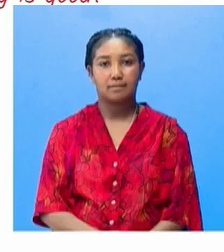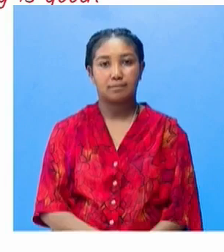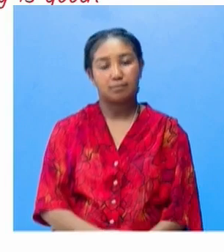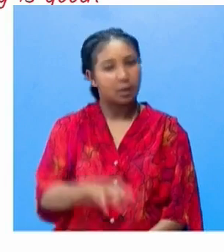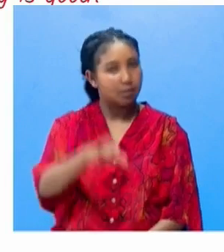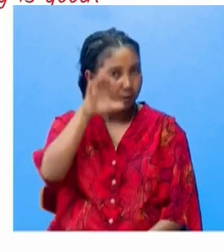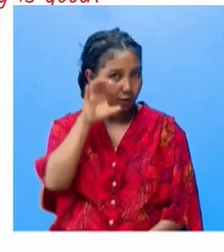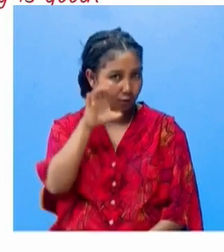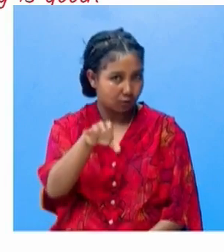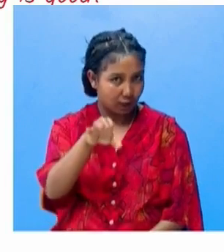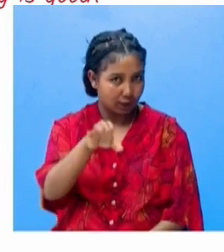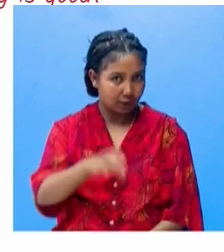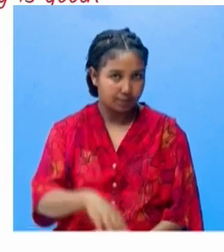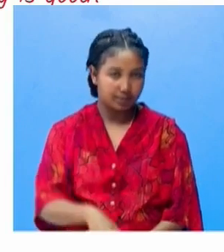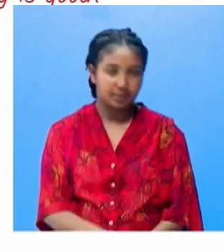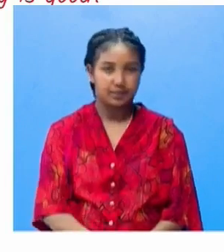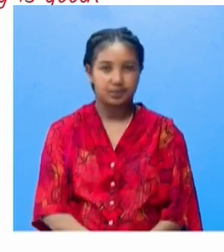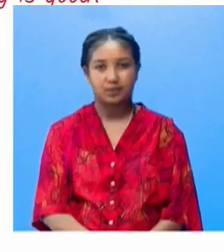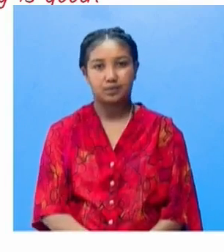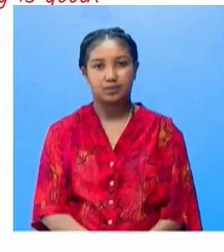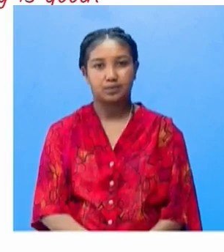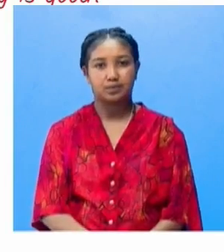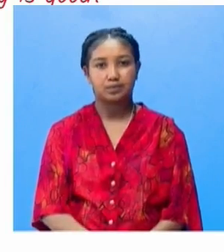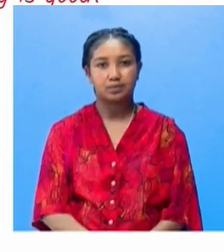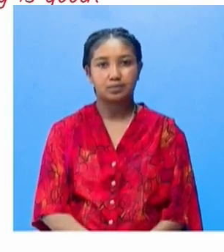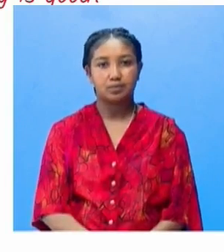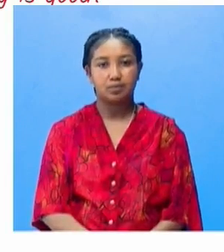mandatory, yeah?